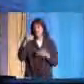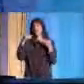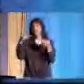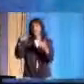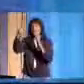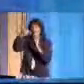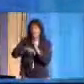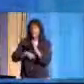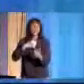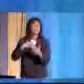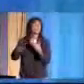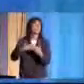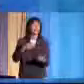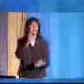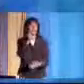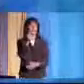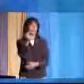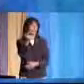Because